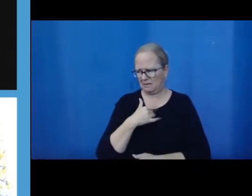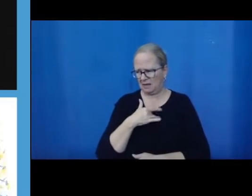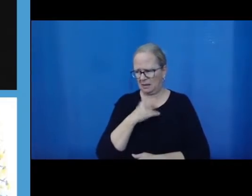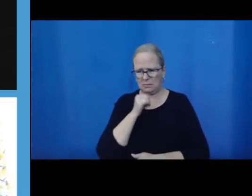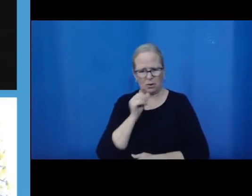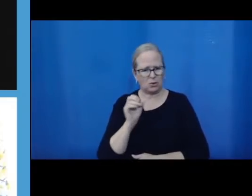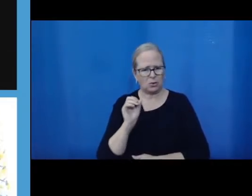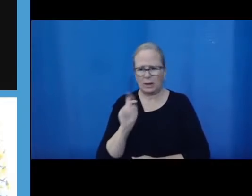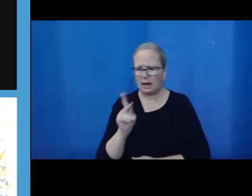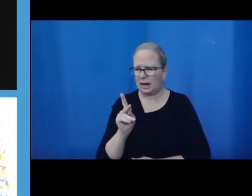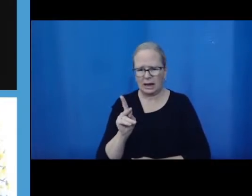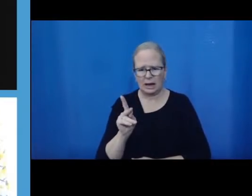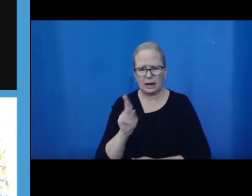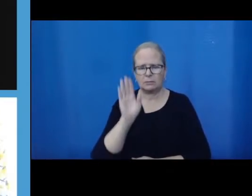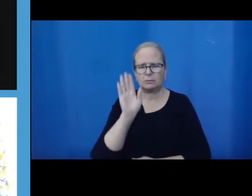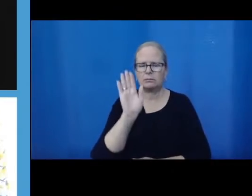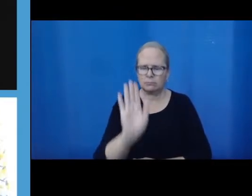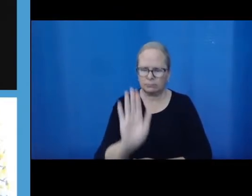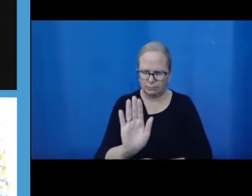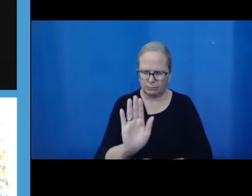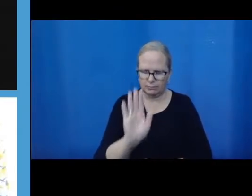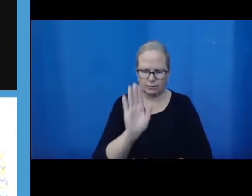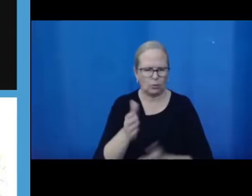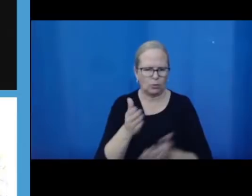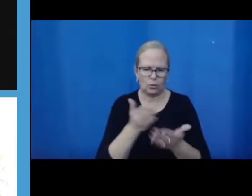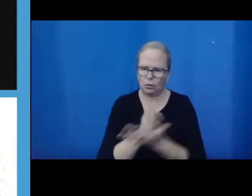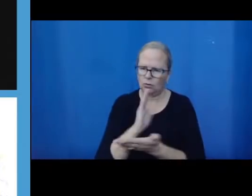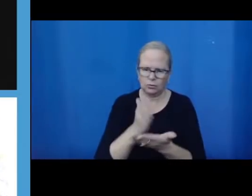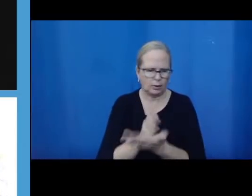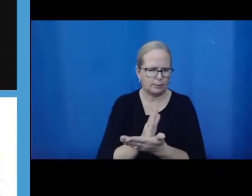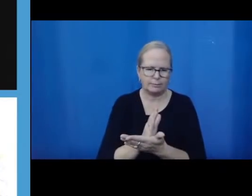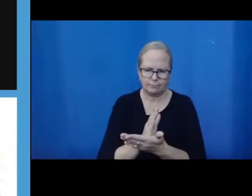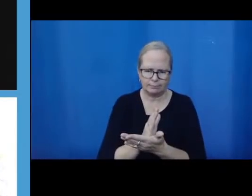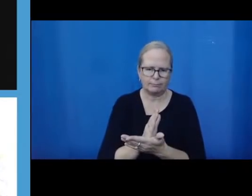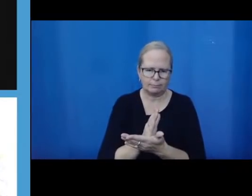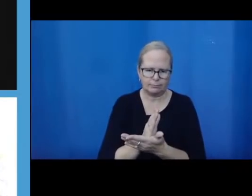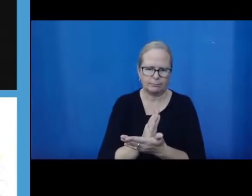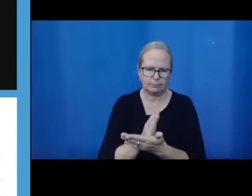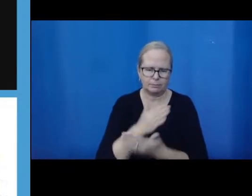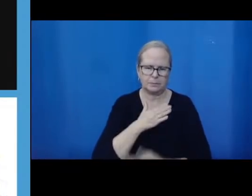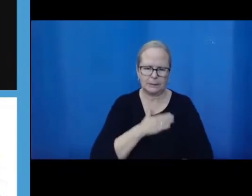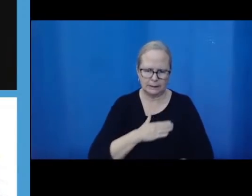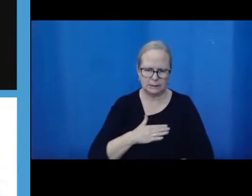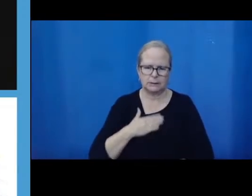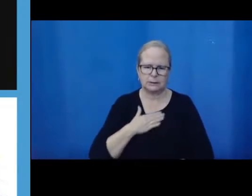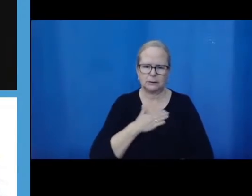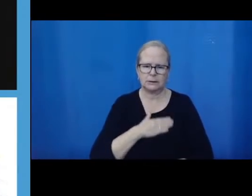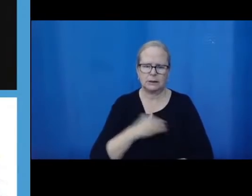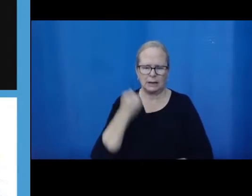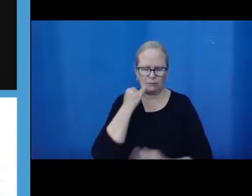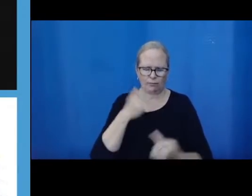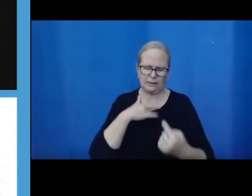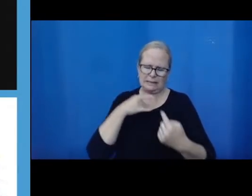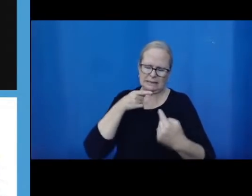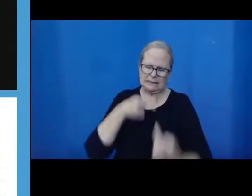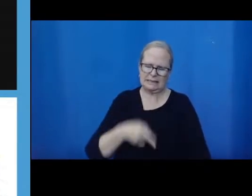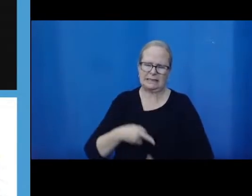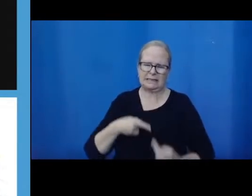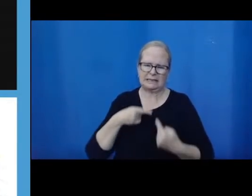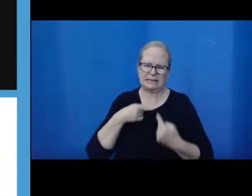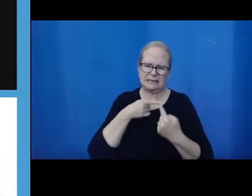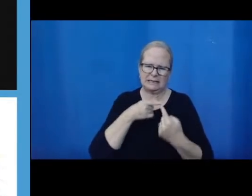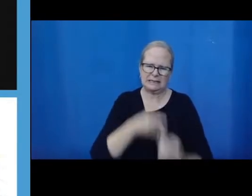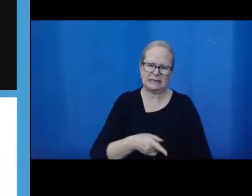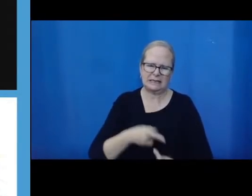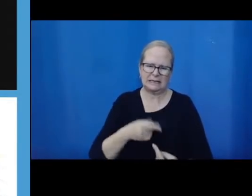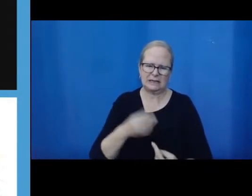But please, if you're struggling, or if someone you know is struggling, help